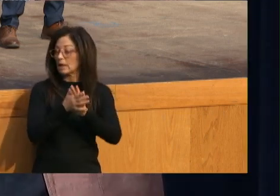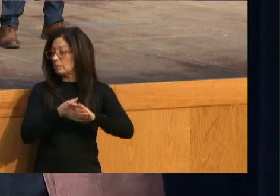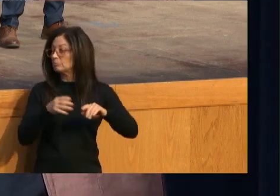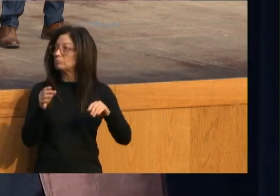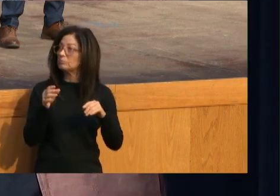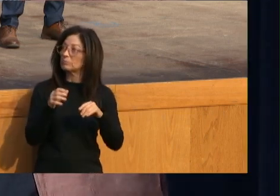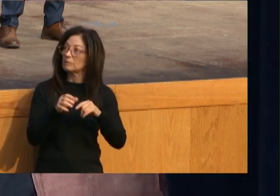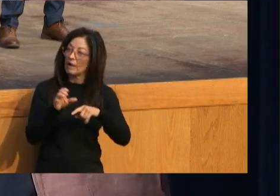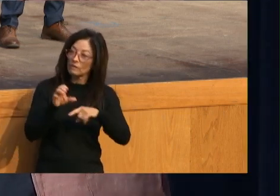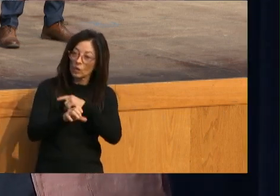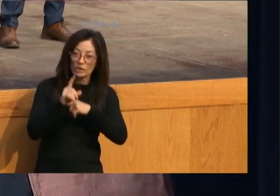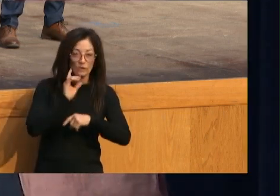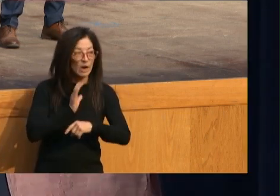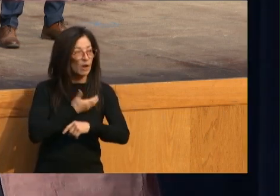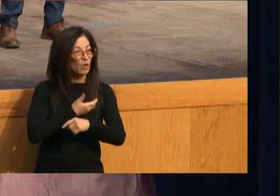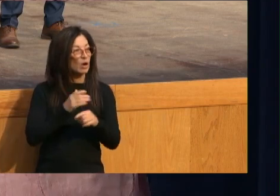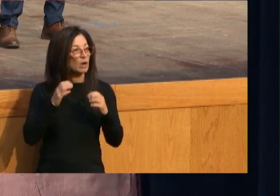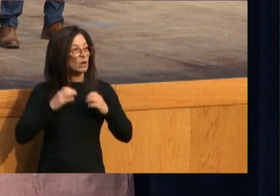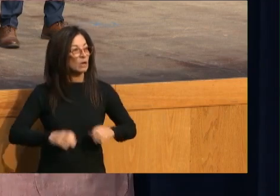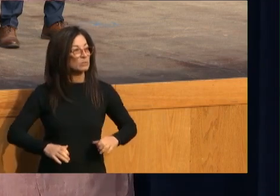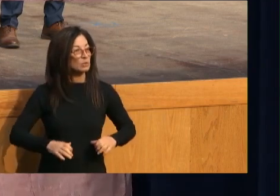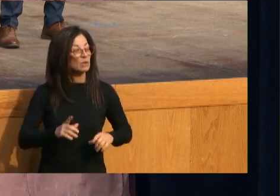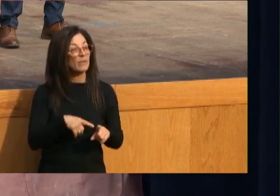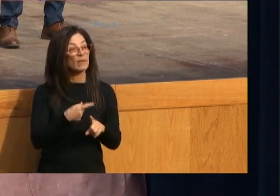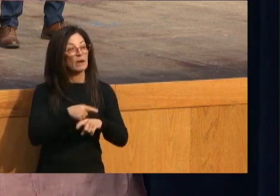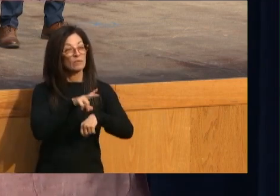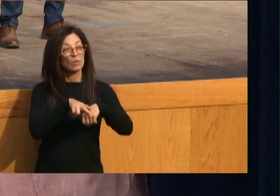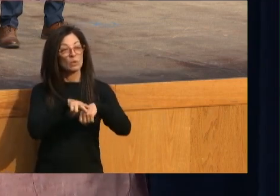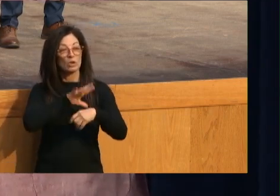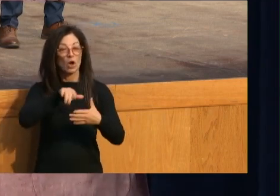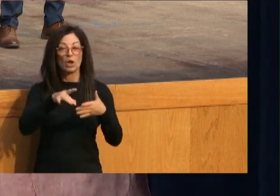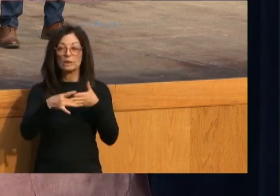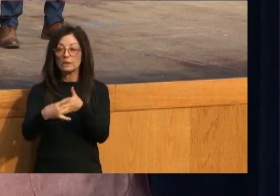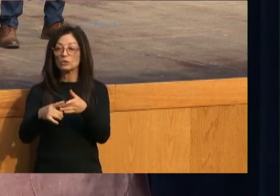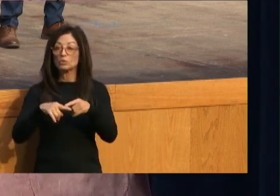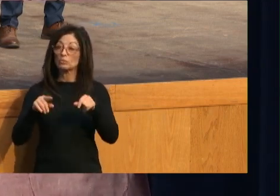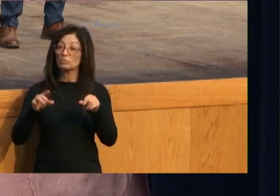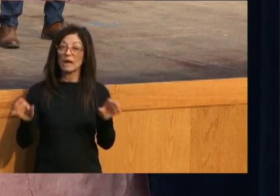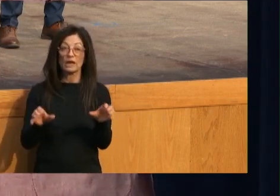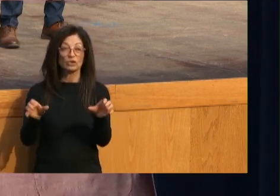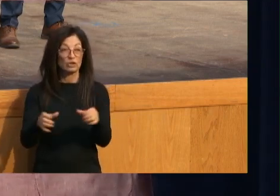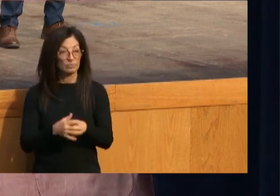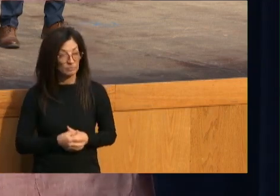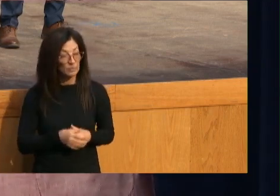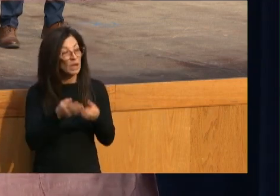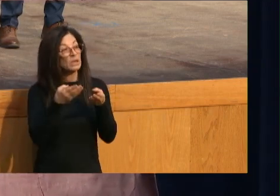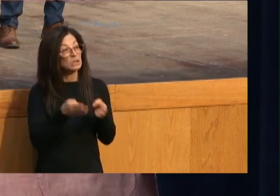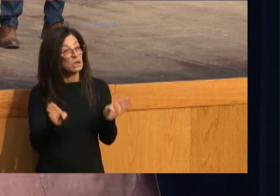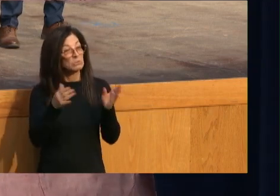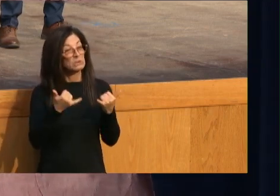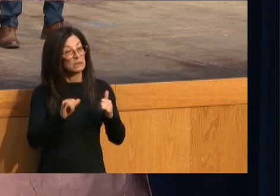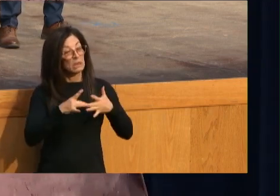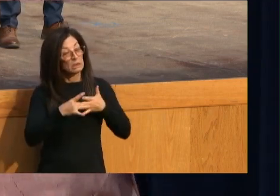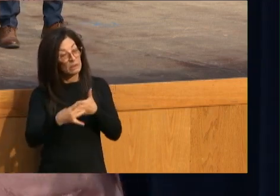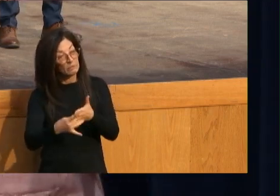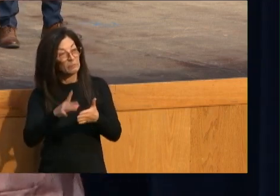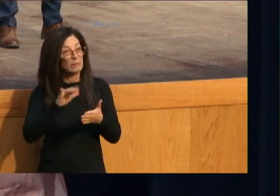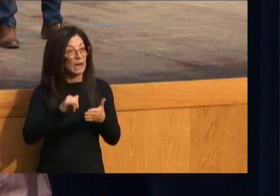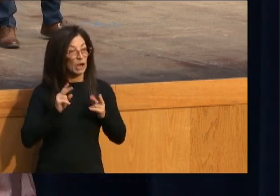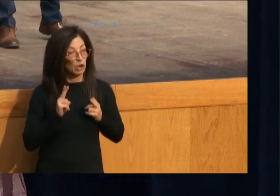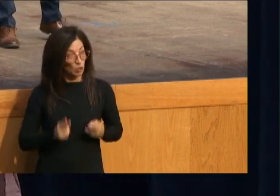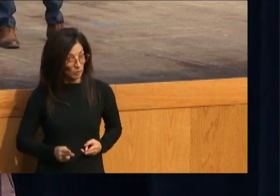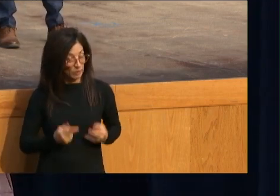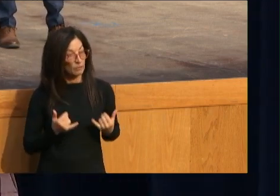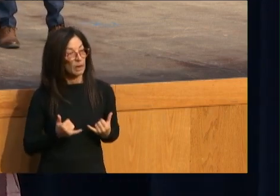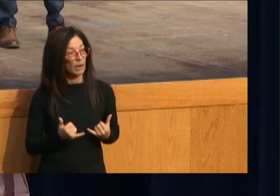for our customers. And then, of course, that all leads into action. Generally still driven by a human at this point.